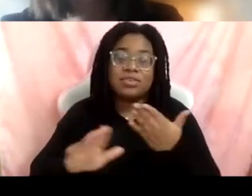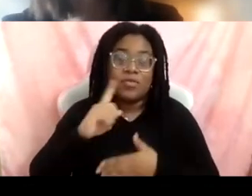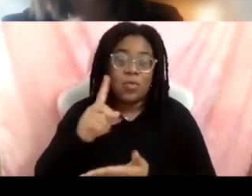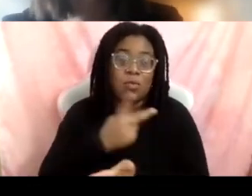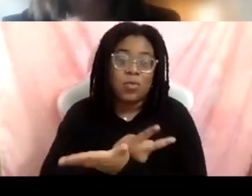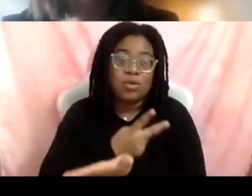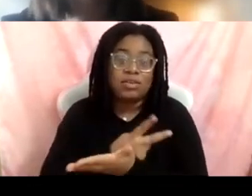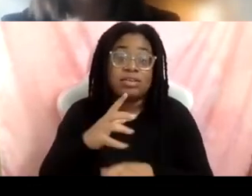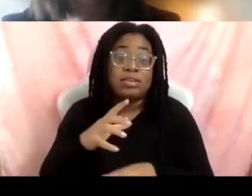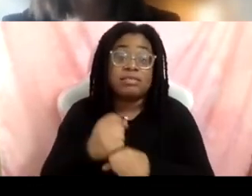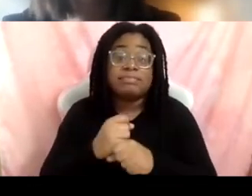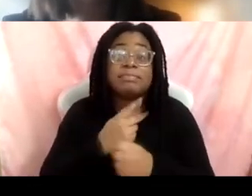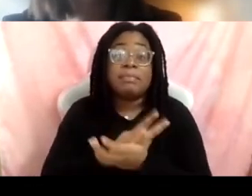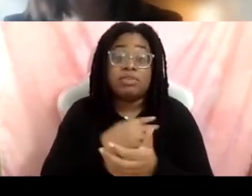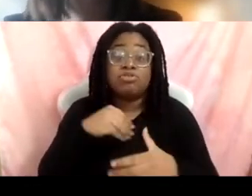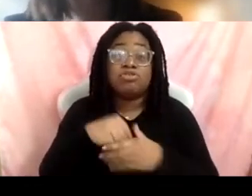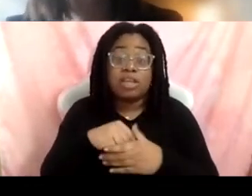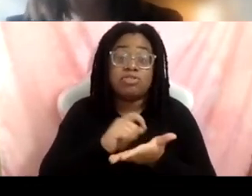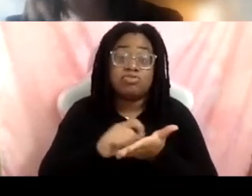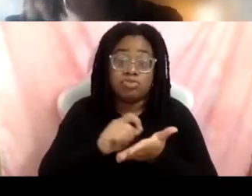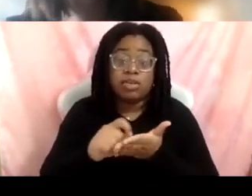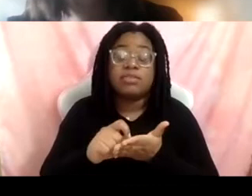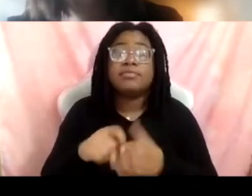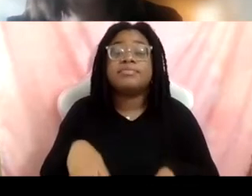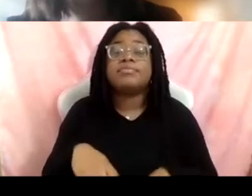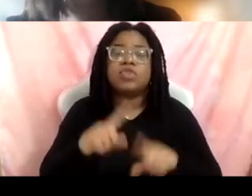to get my master's in screenwriting. Graduated in